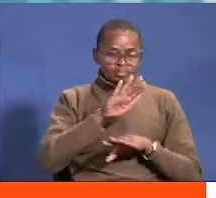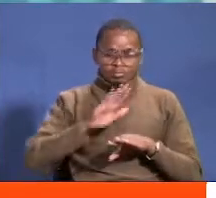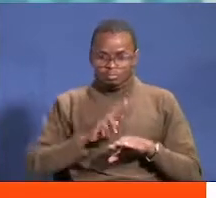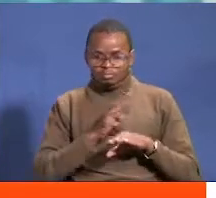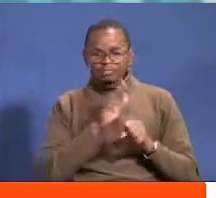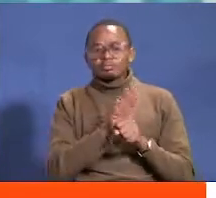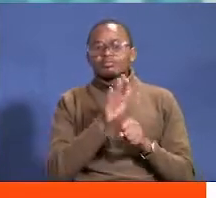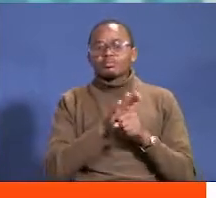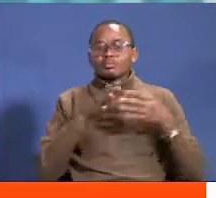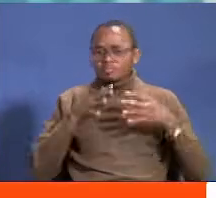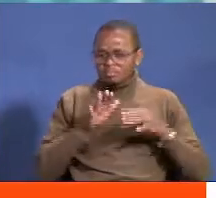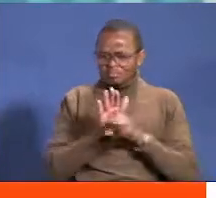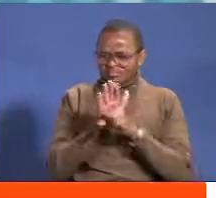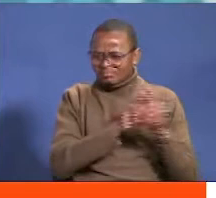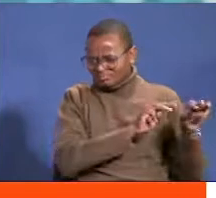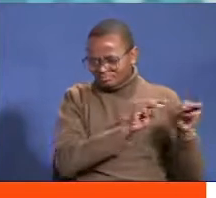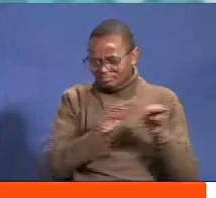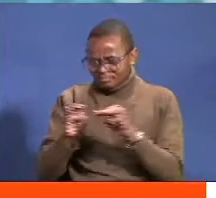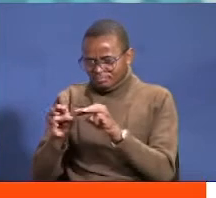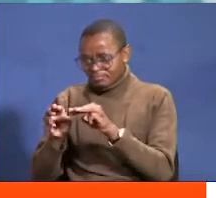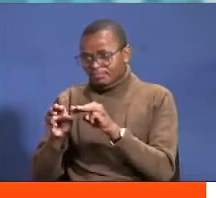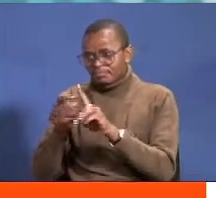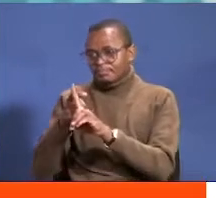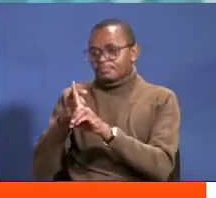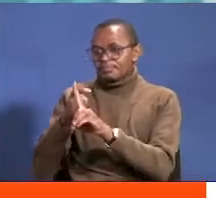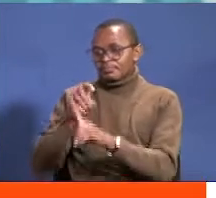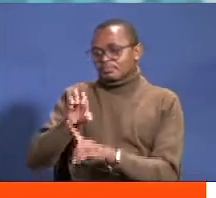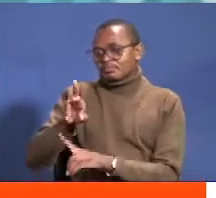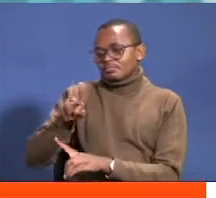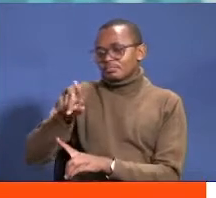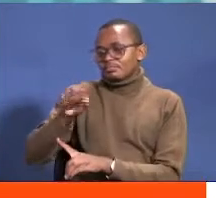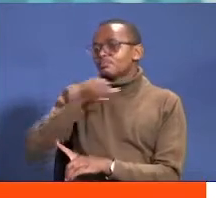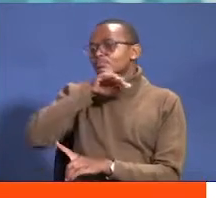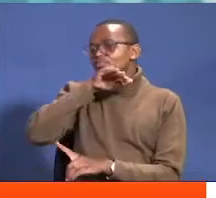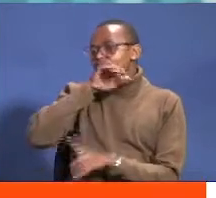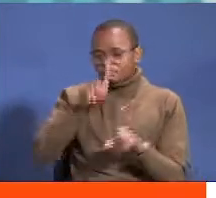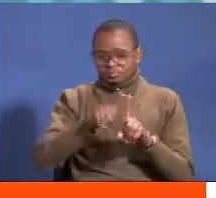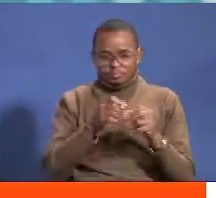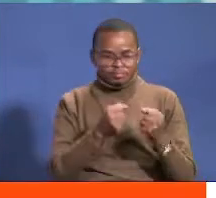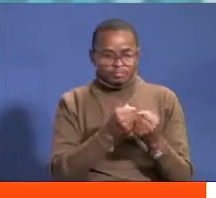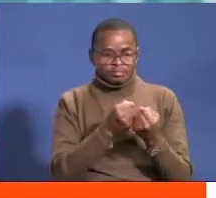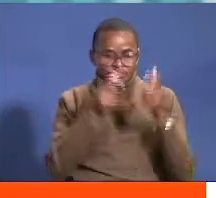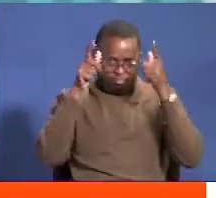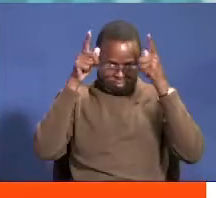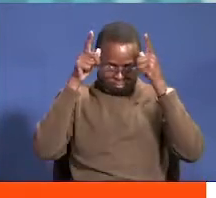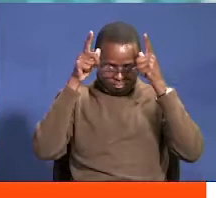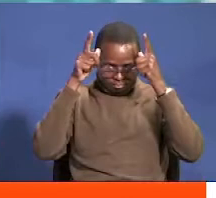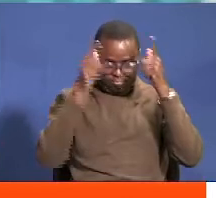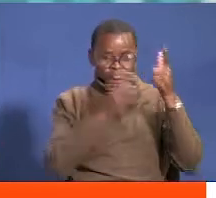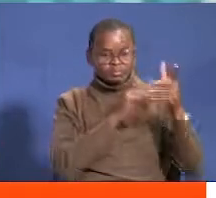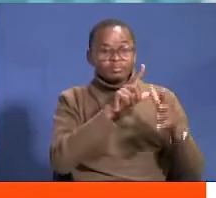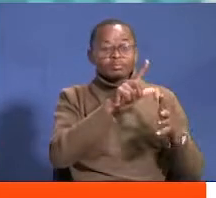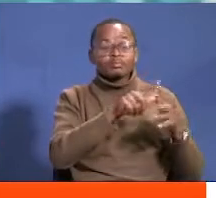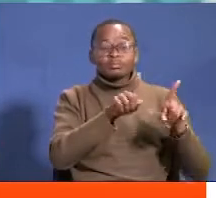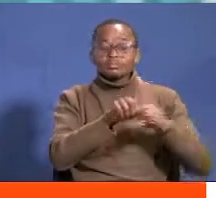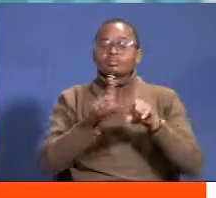devastating. People are forced to move. They are forced to move. Crops, they die. Same happened to livestock. Right. Yeah. And then apart